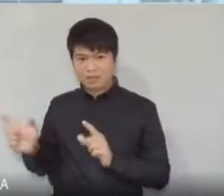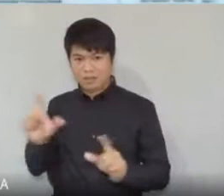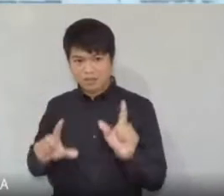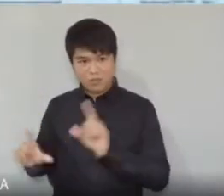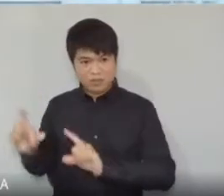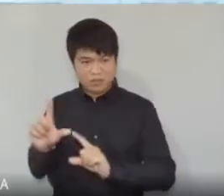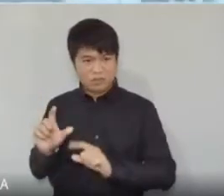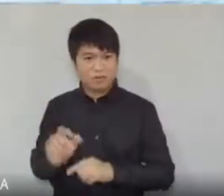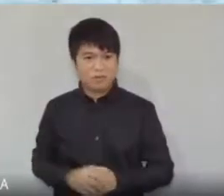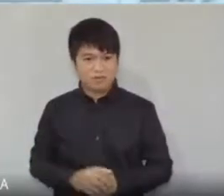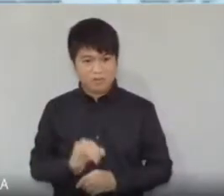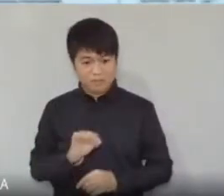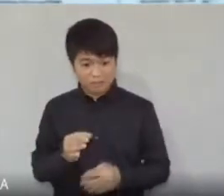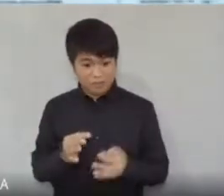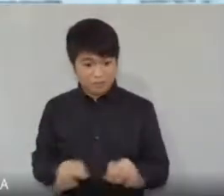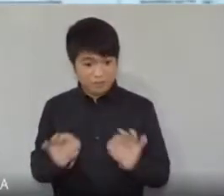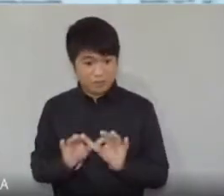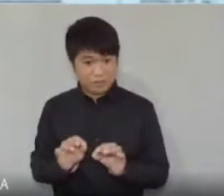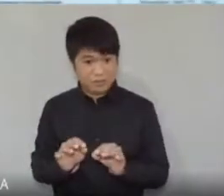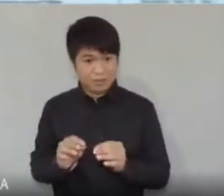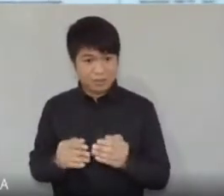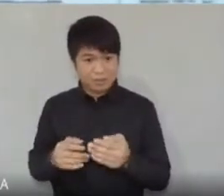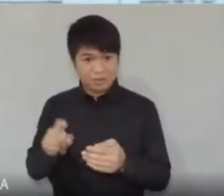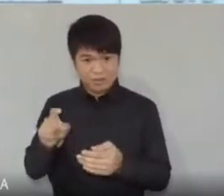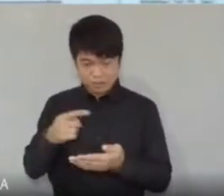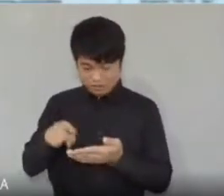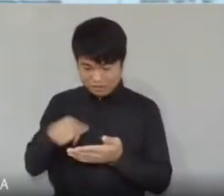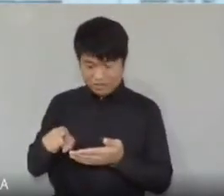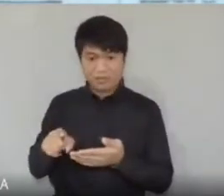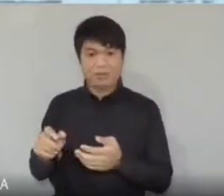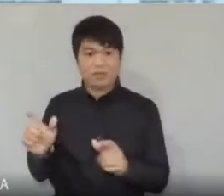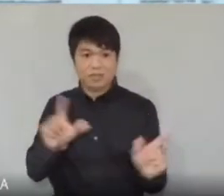facility. For our COVID hotlines, we have our numbers also.